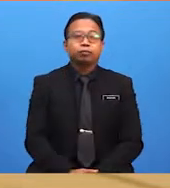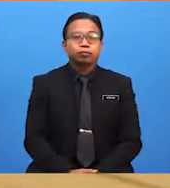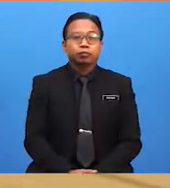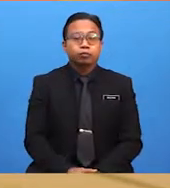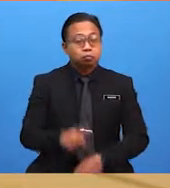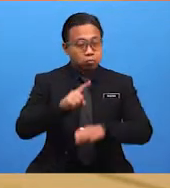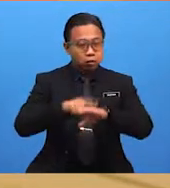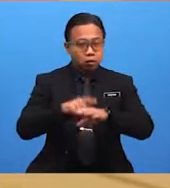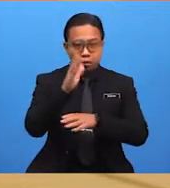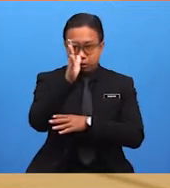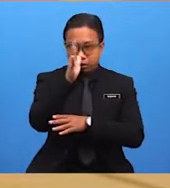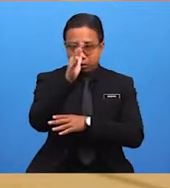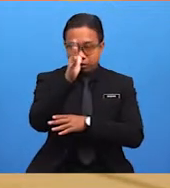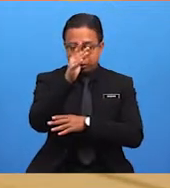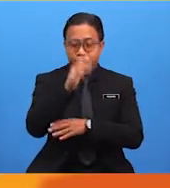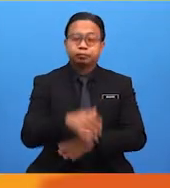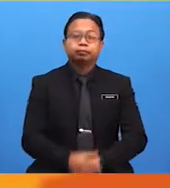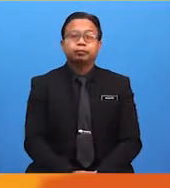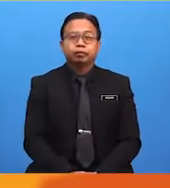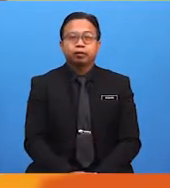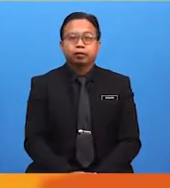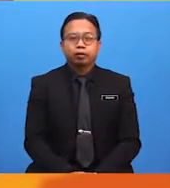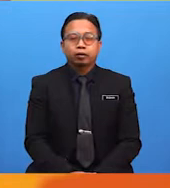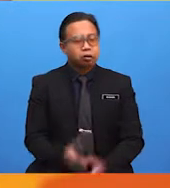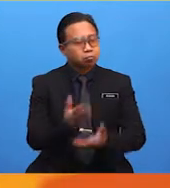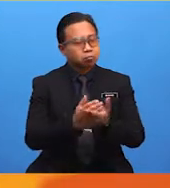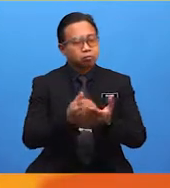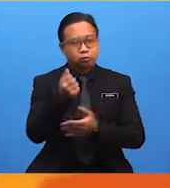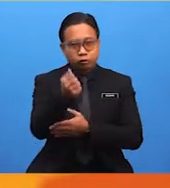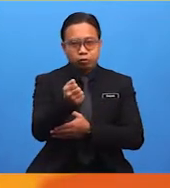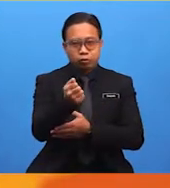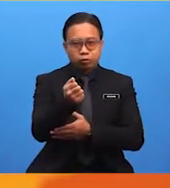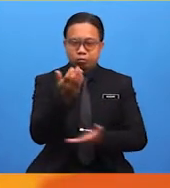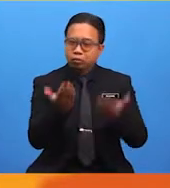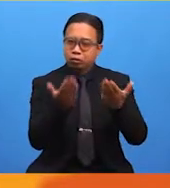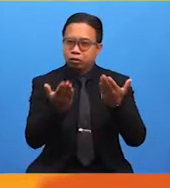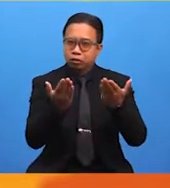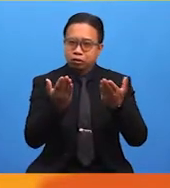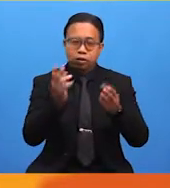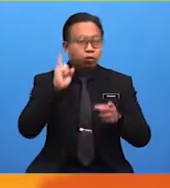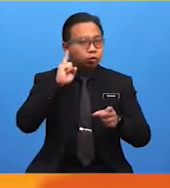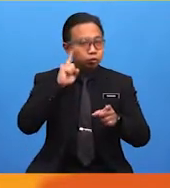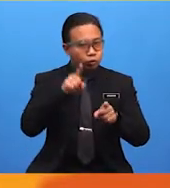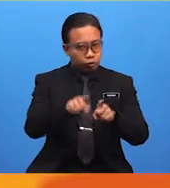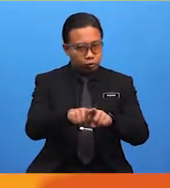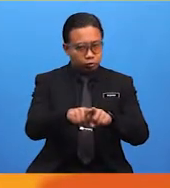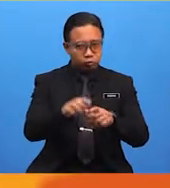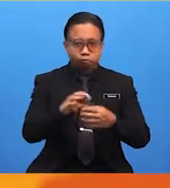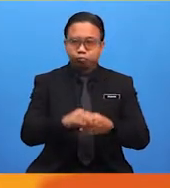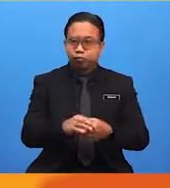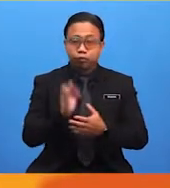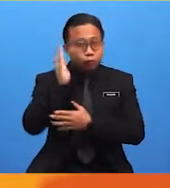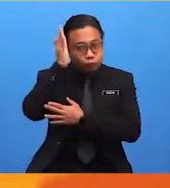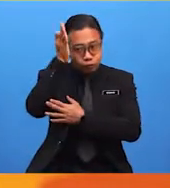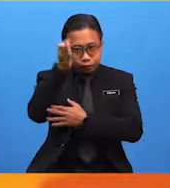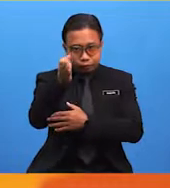Durian Daun, Melaka. Some of you may not be sure of your